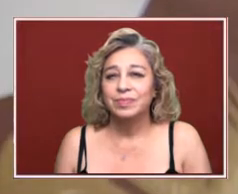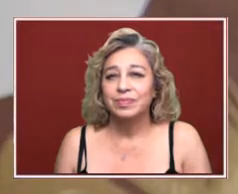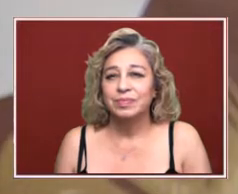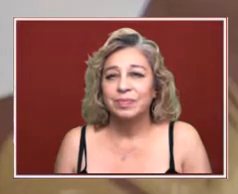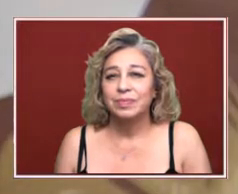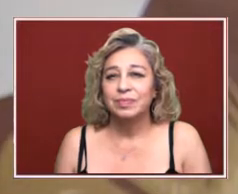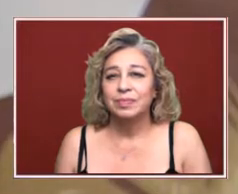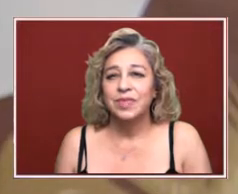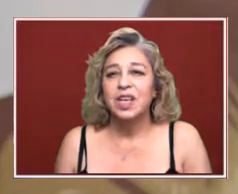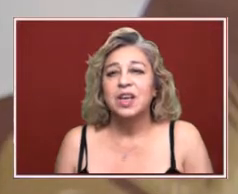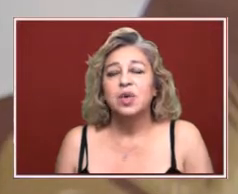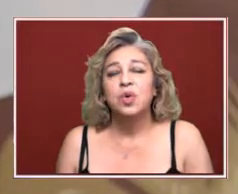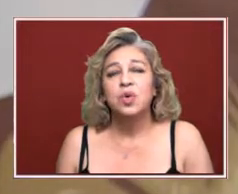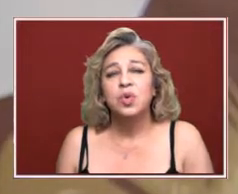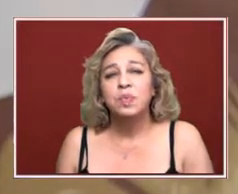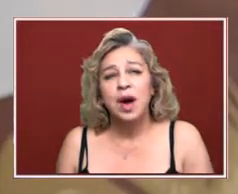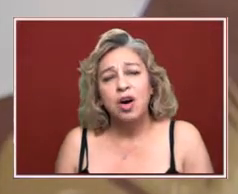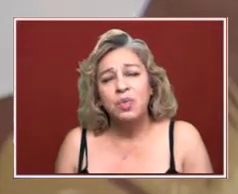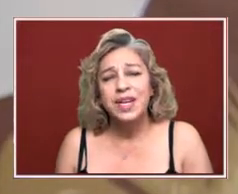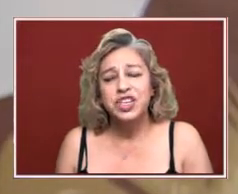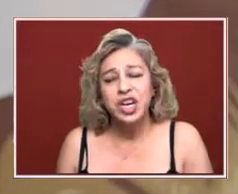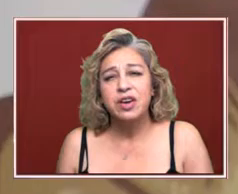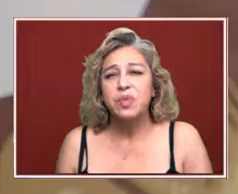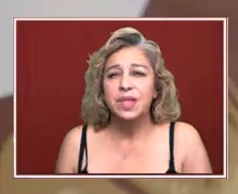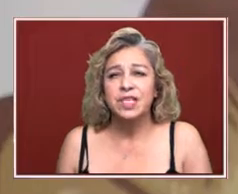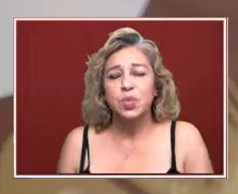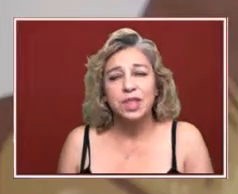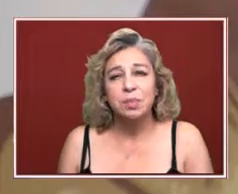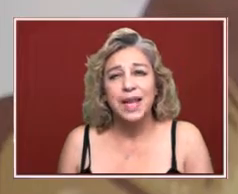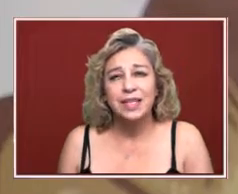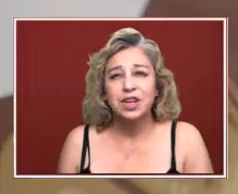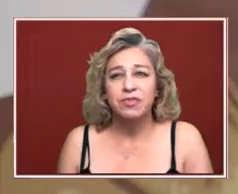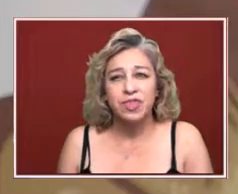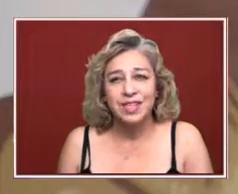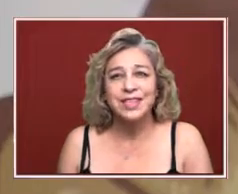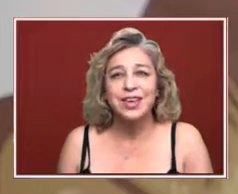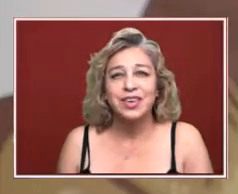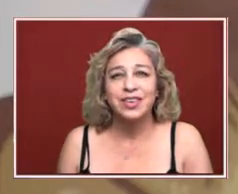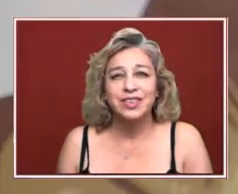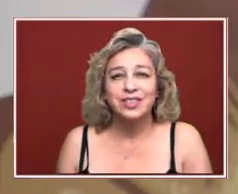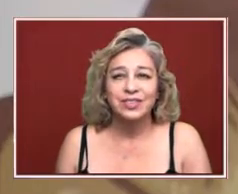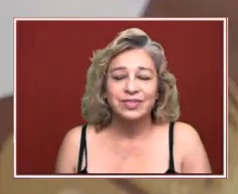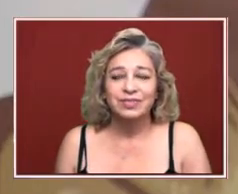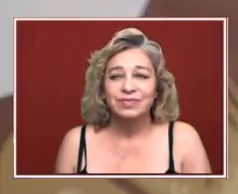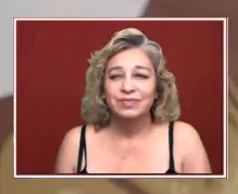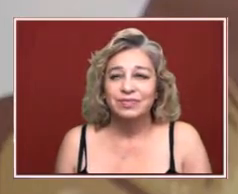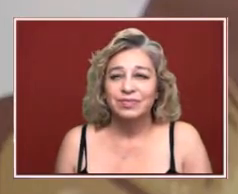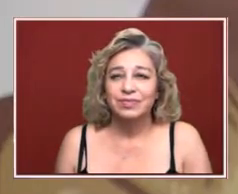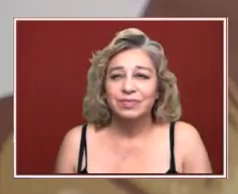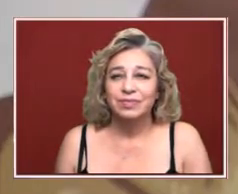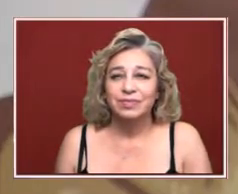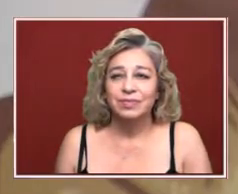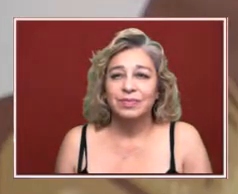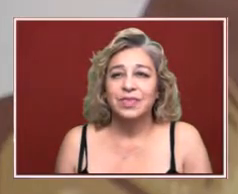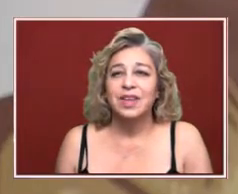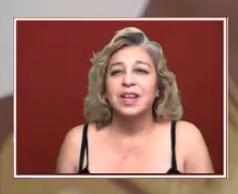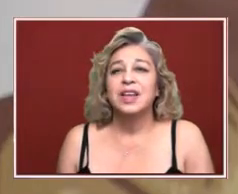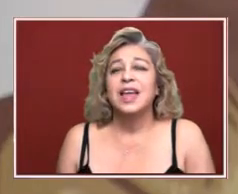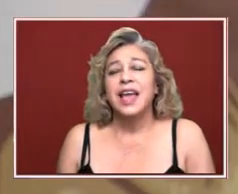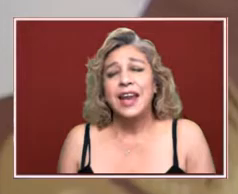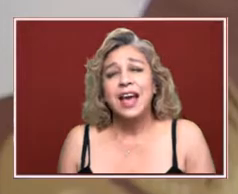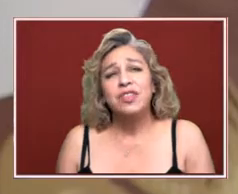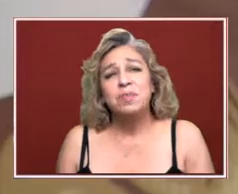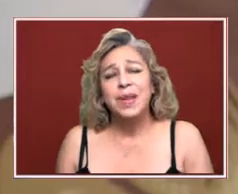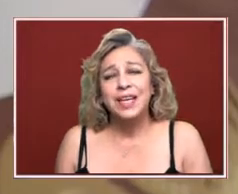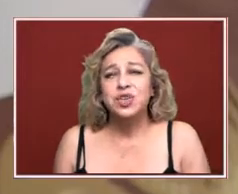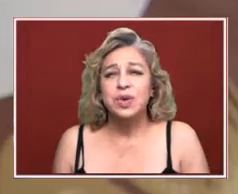son los planes este año y cómo. Who already shared with us what the plans are for this year. Piensan avanzar en esa encomienda y esa.